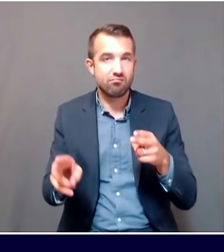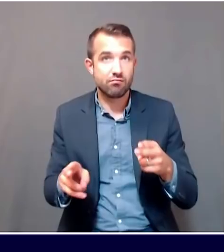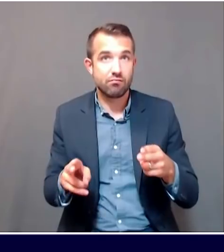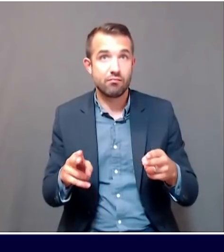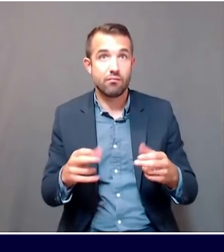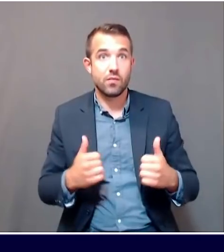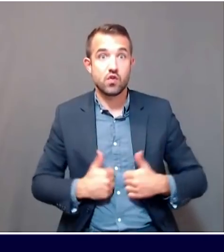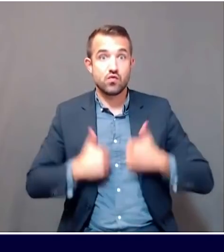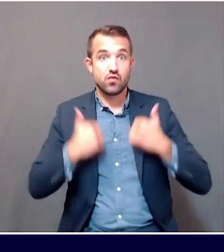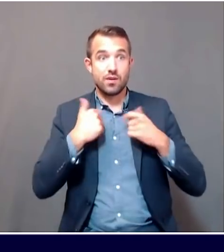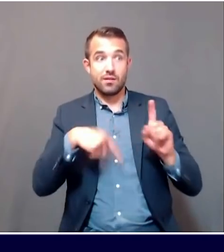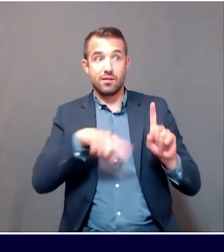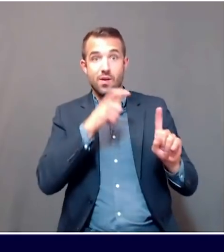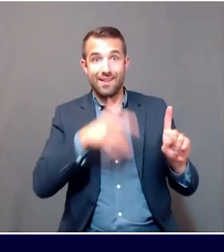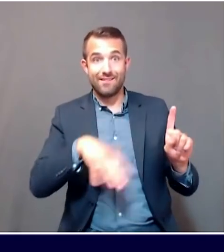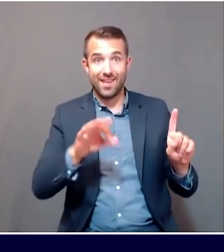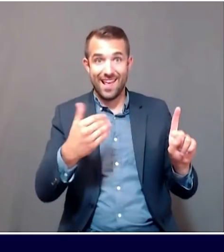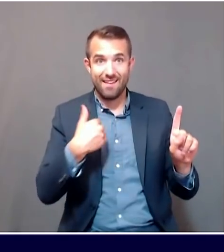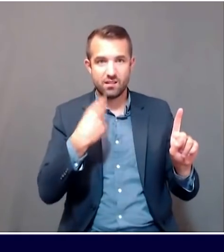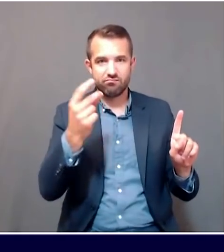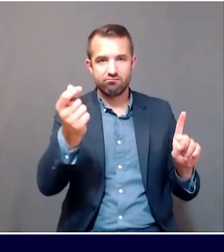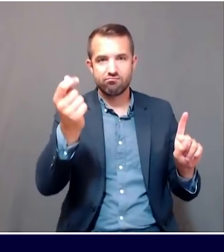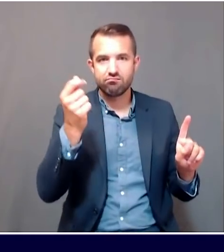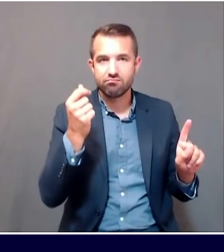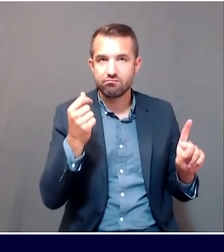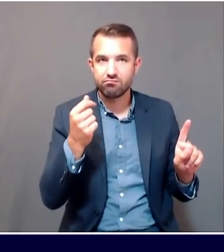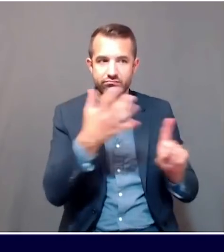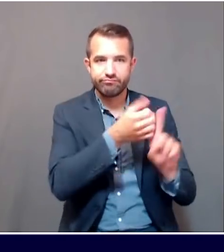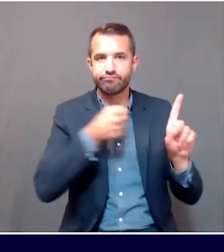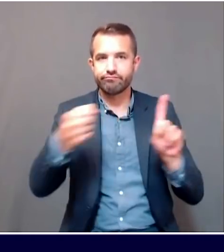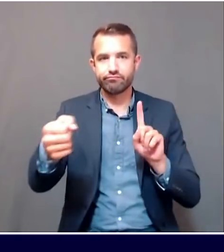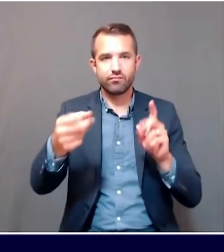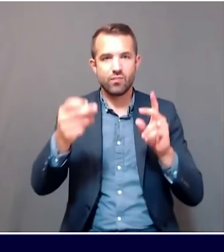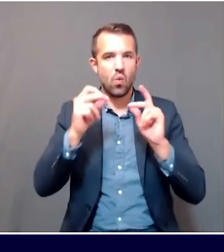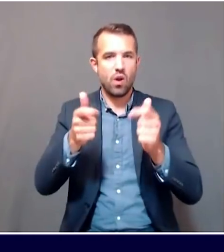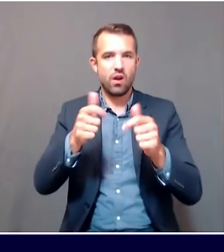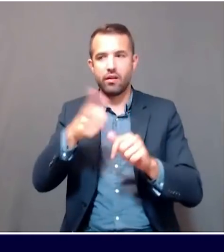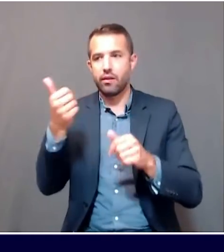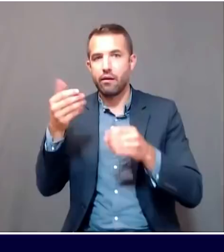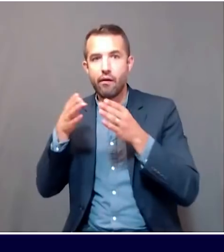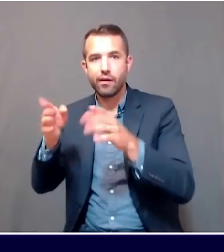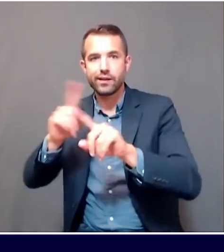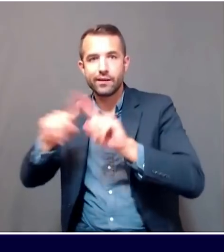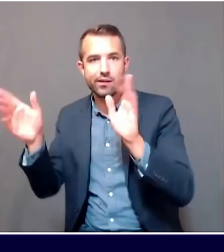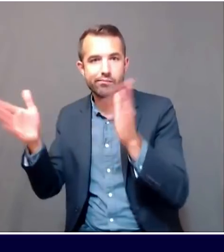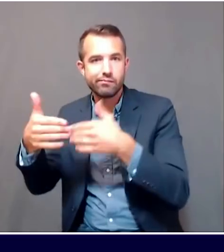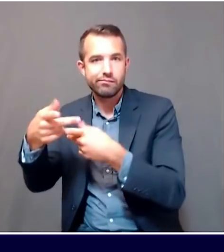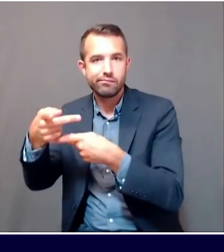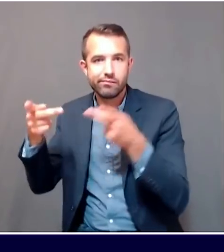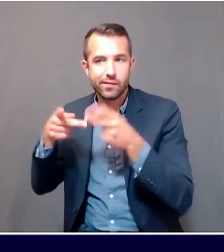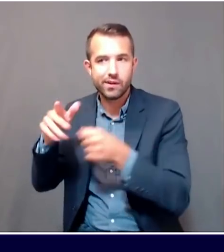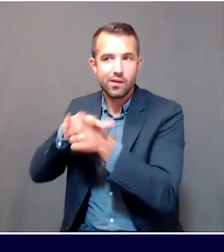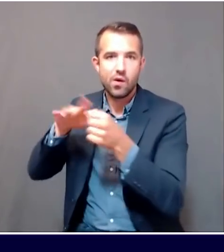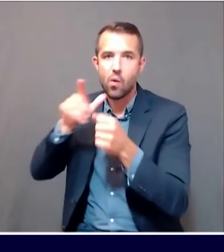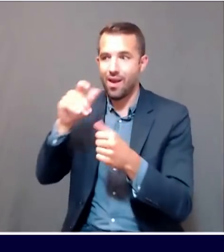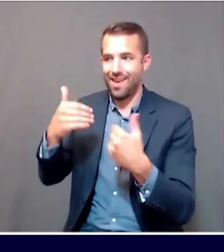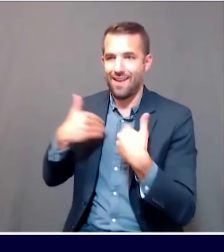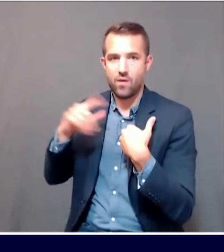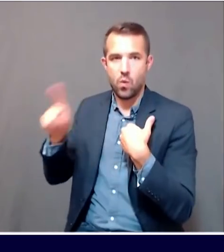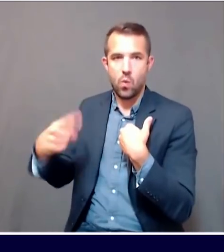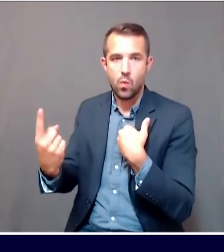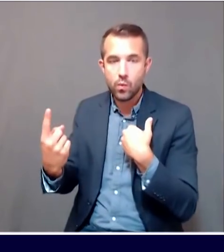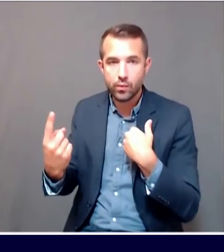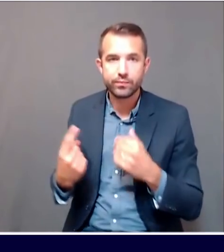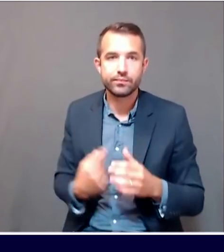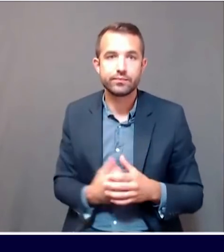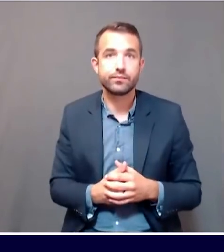be immediately cohorted and limited from exposing or interacting other individuals while further investigation is